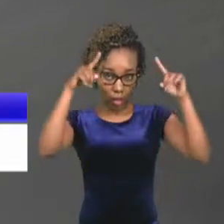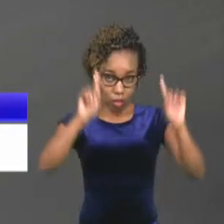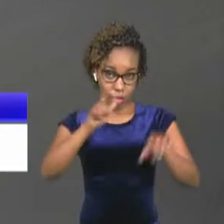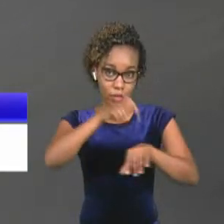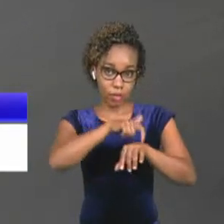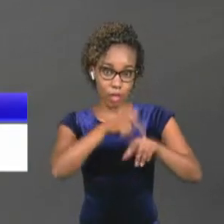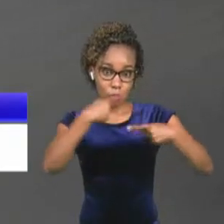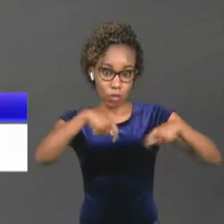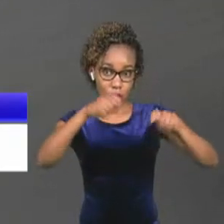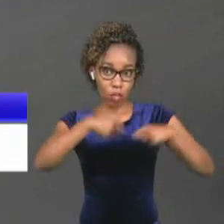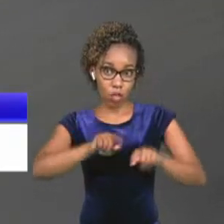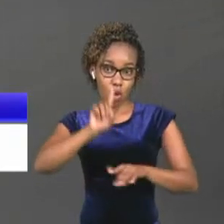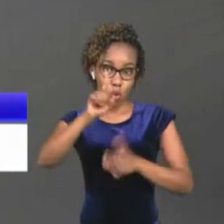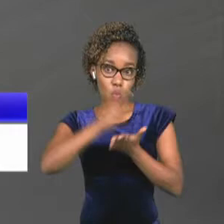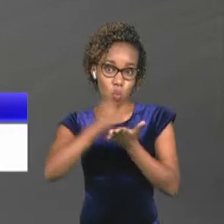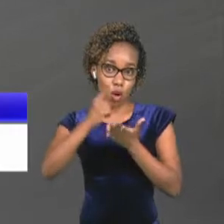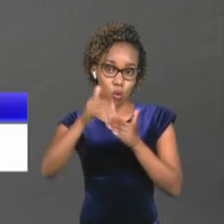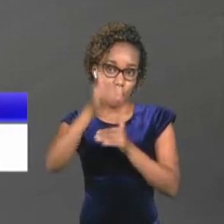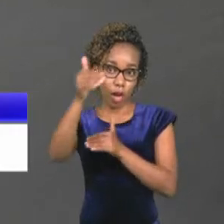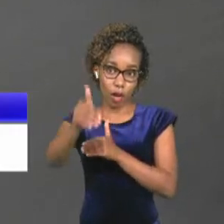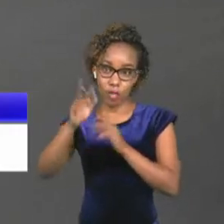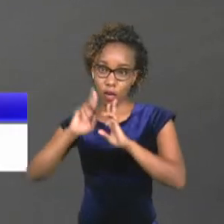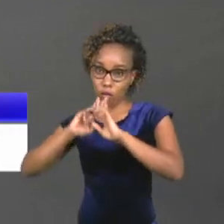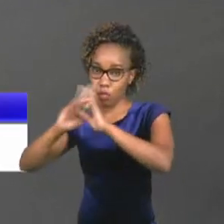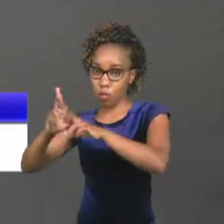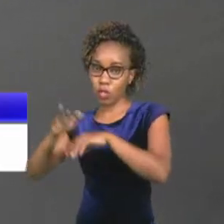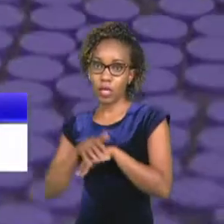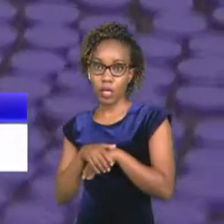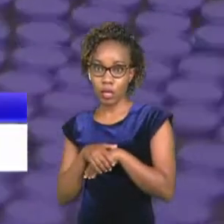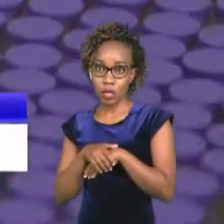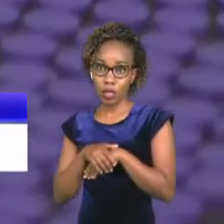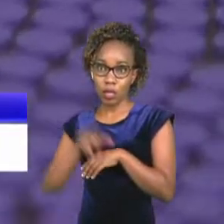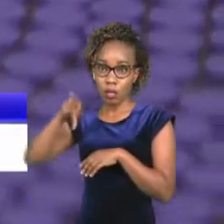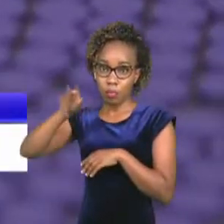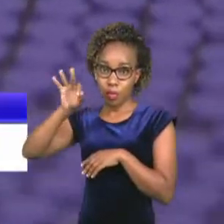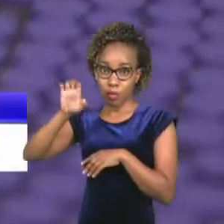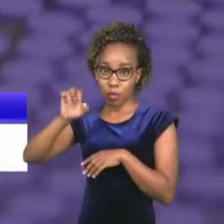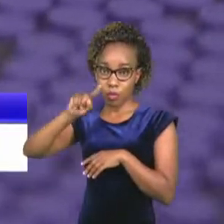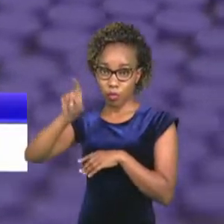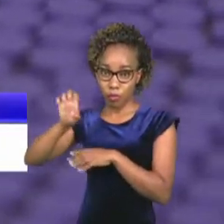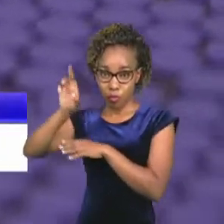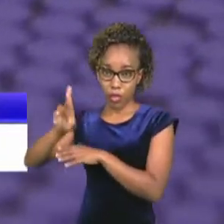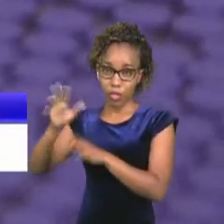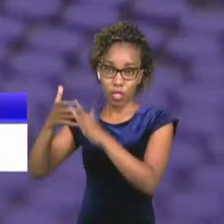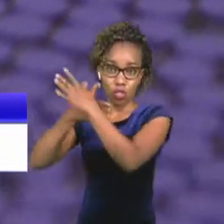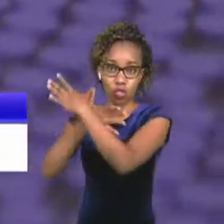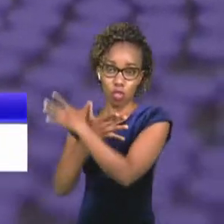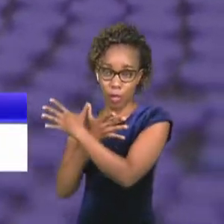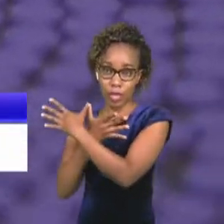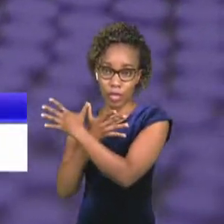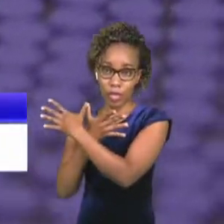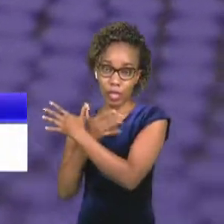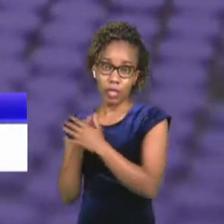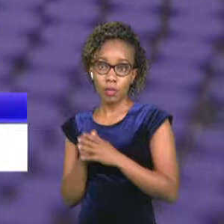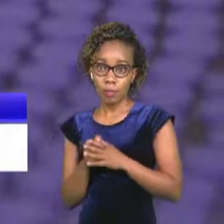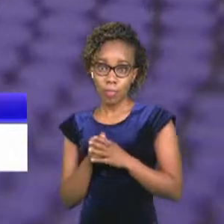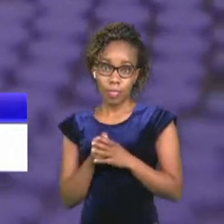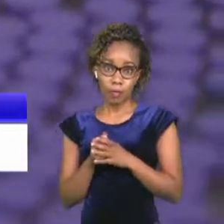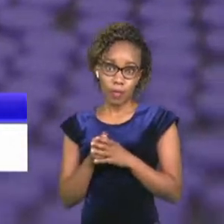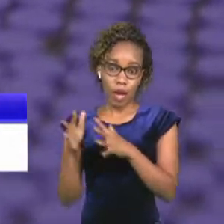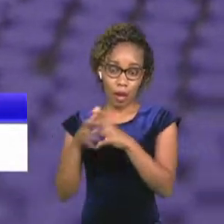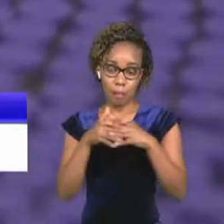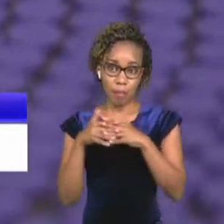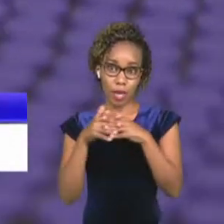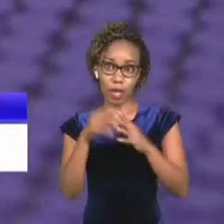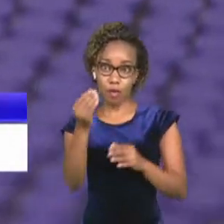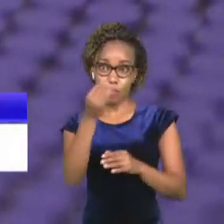trial a week after similar results announced by pharma giant Pfizer and its German partner BioNTech. Moreover, the US Food and